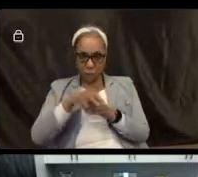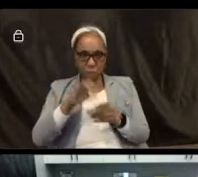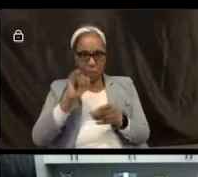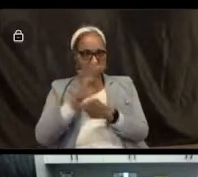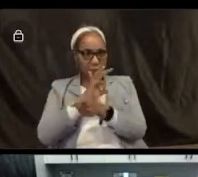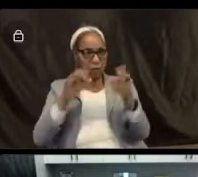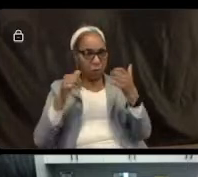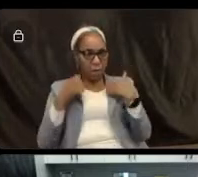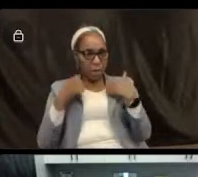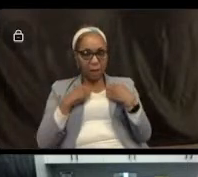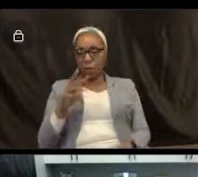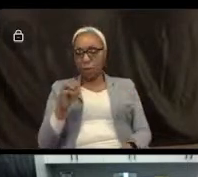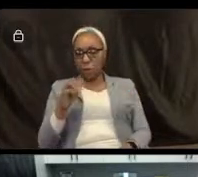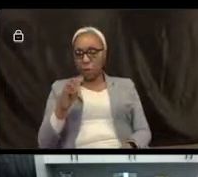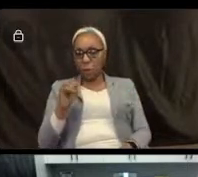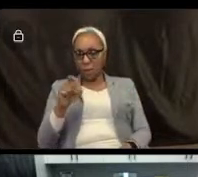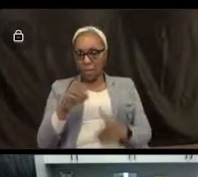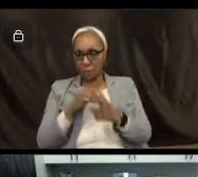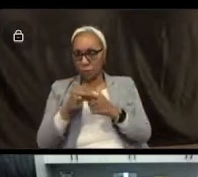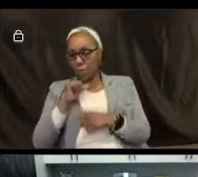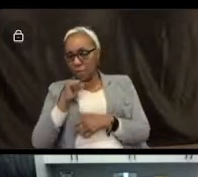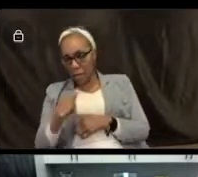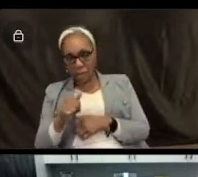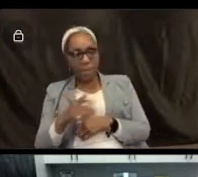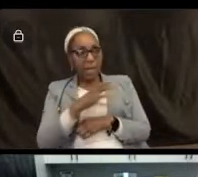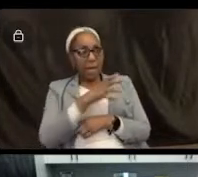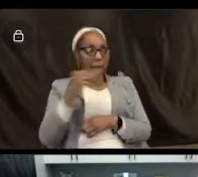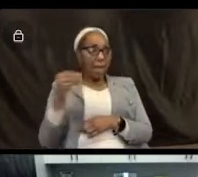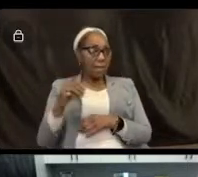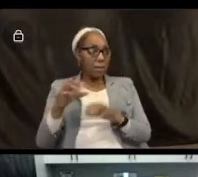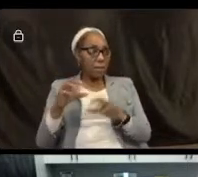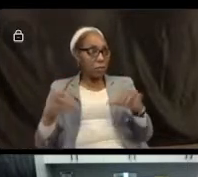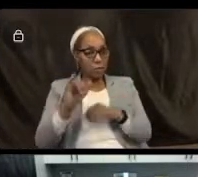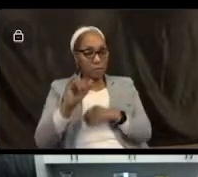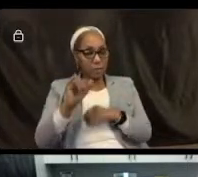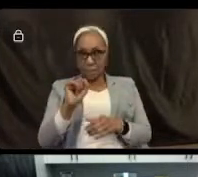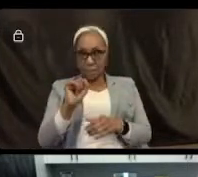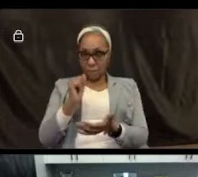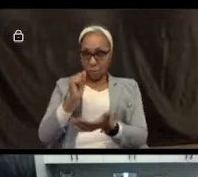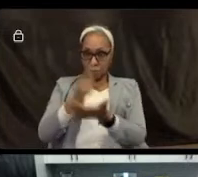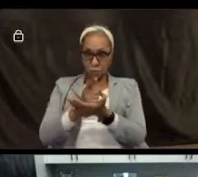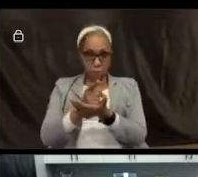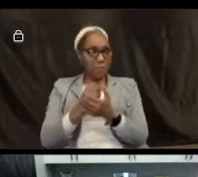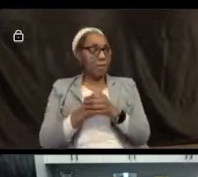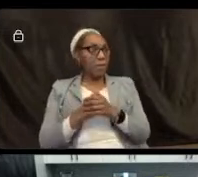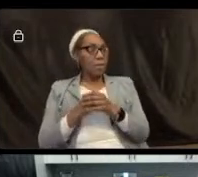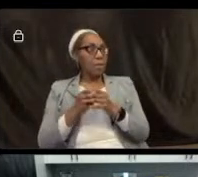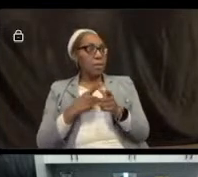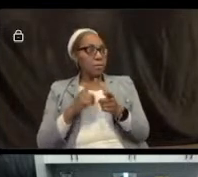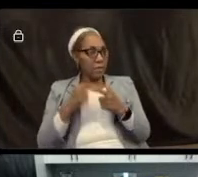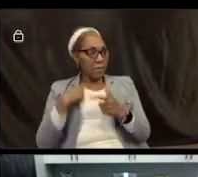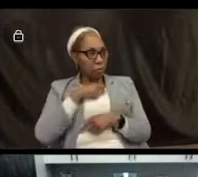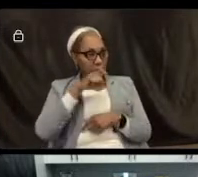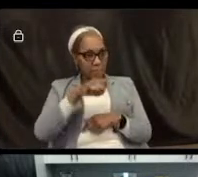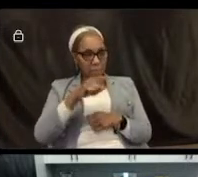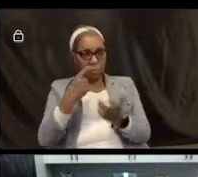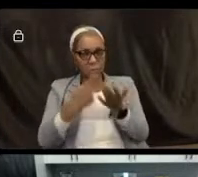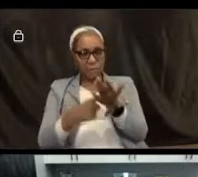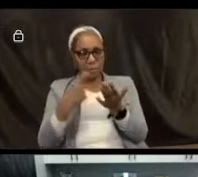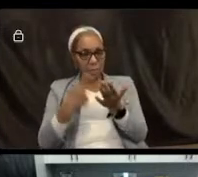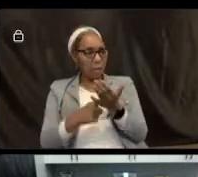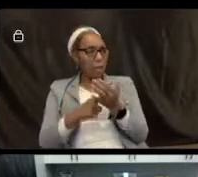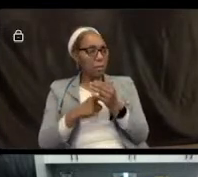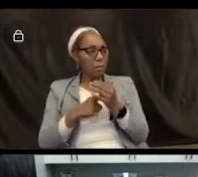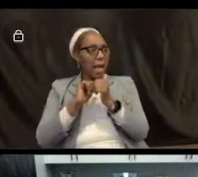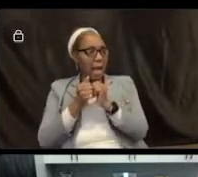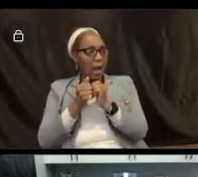have a WebEx or not. And in doing so, if approved, then we need to discuss